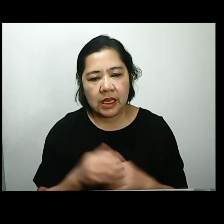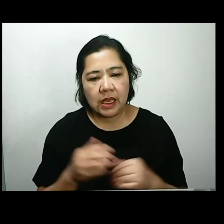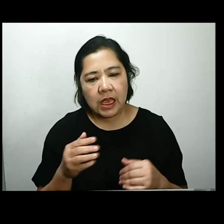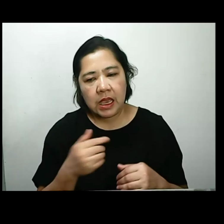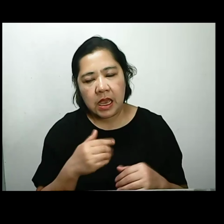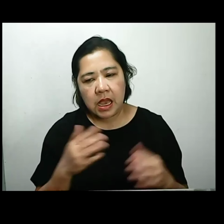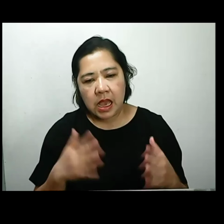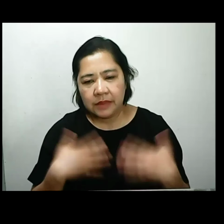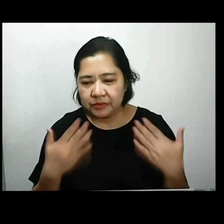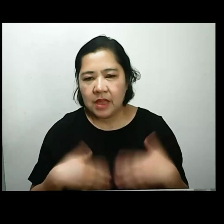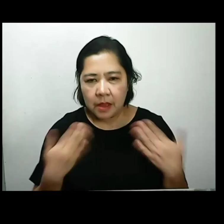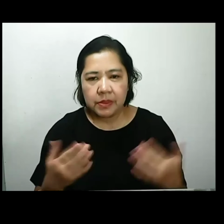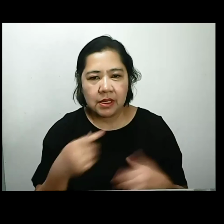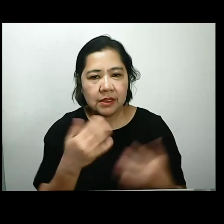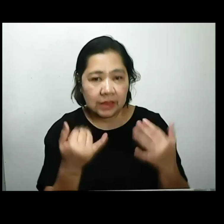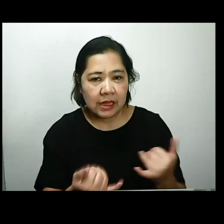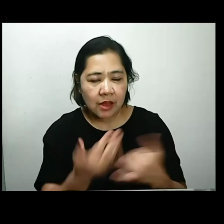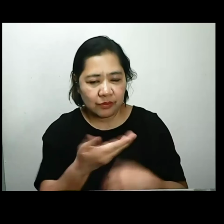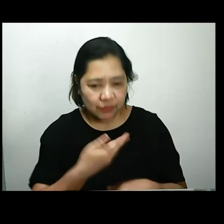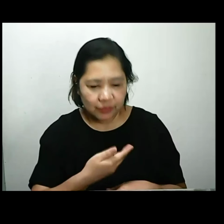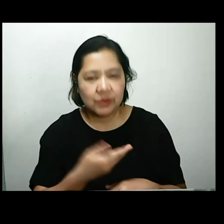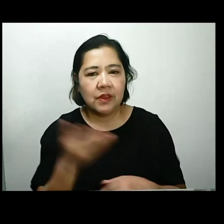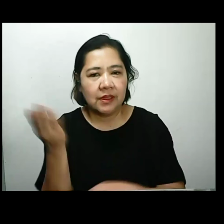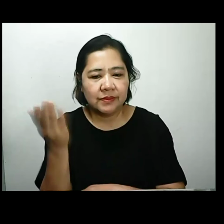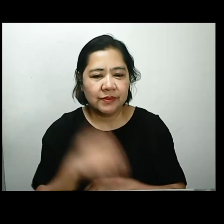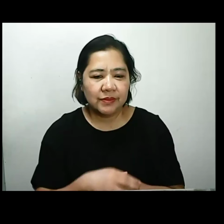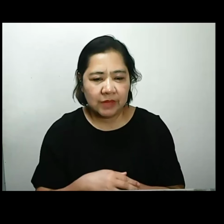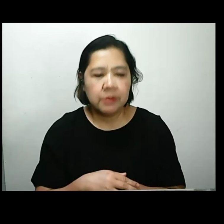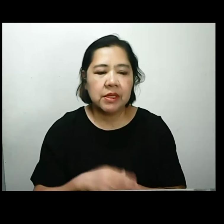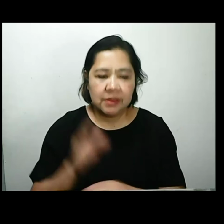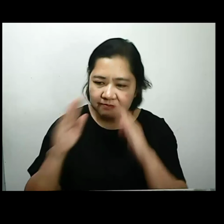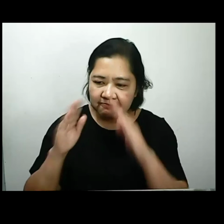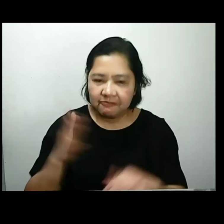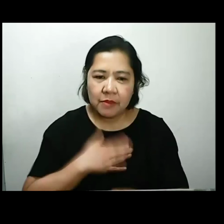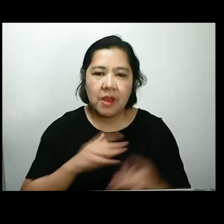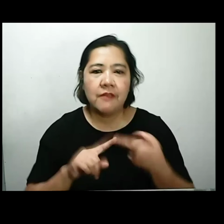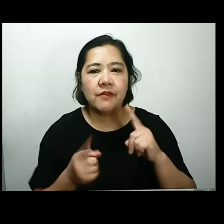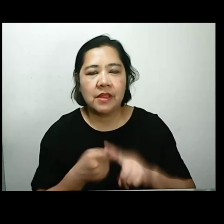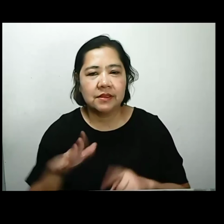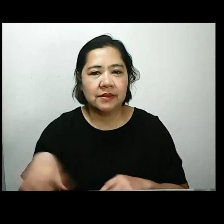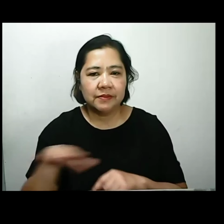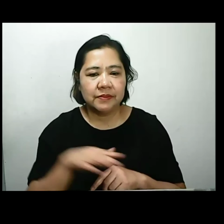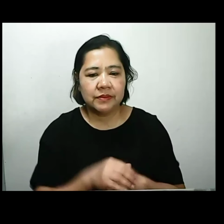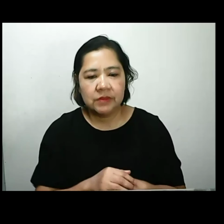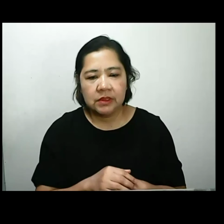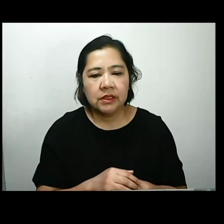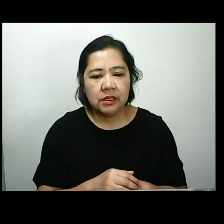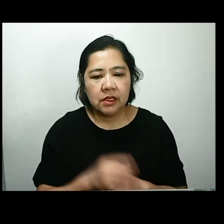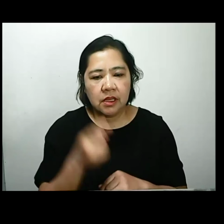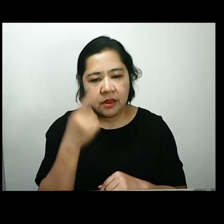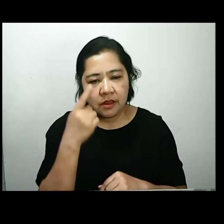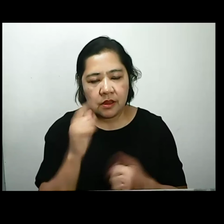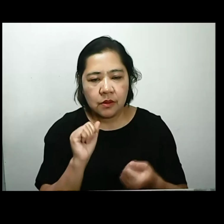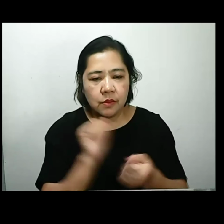you're giving a talk with us. So please give my regards to my friends there. On behalf of the Ateneo de Manila University and the